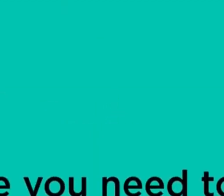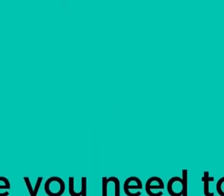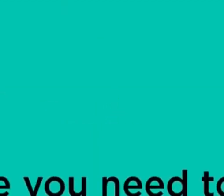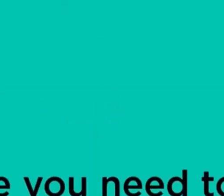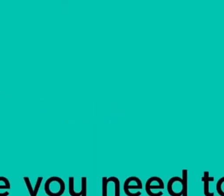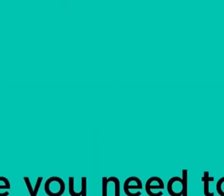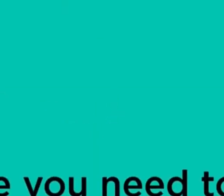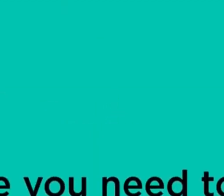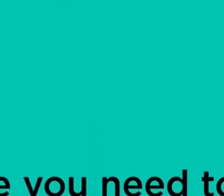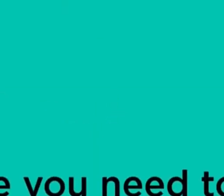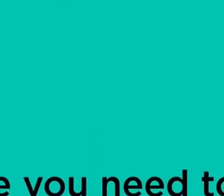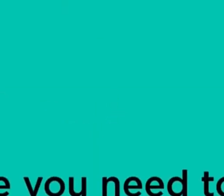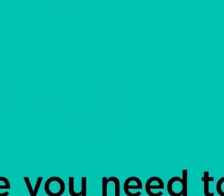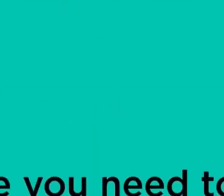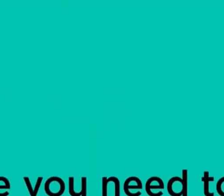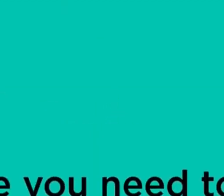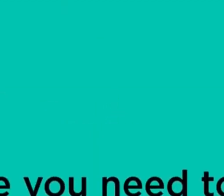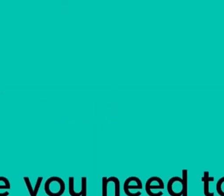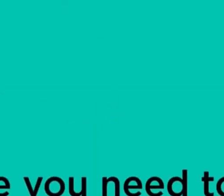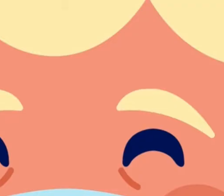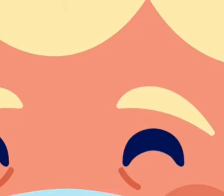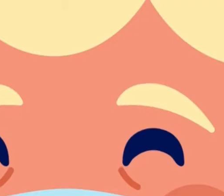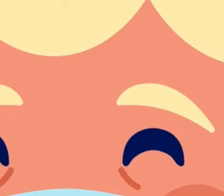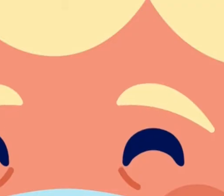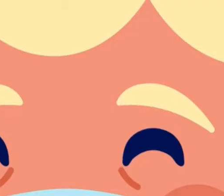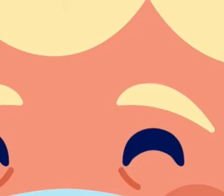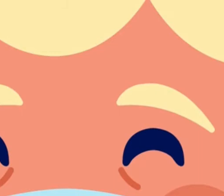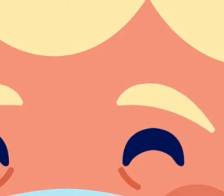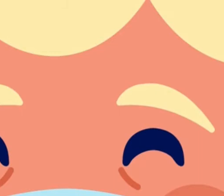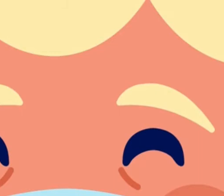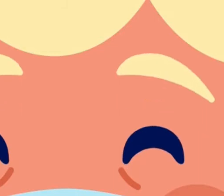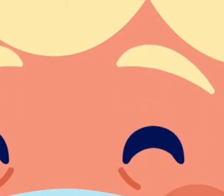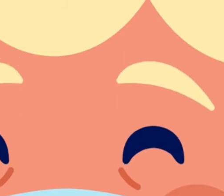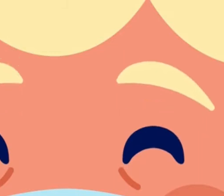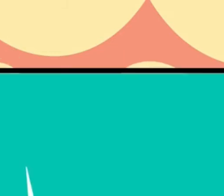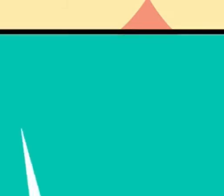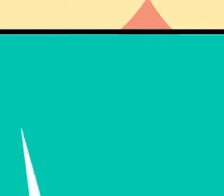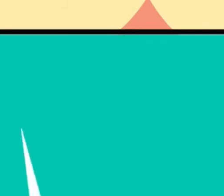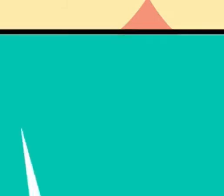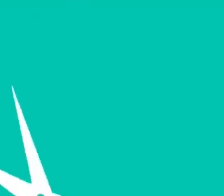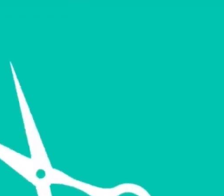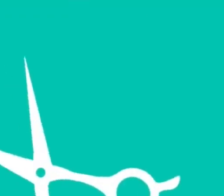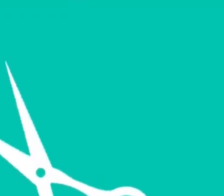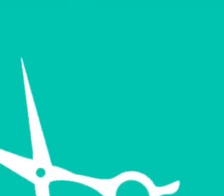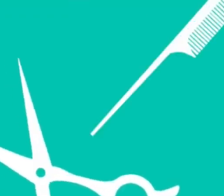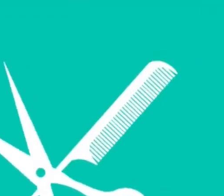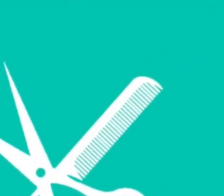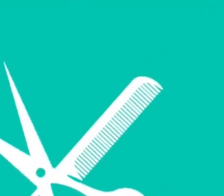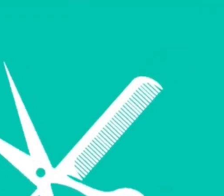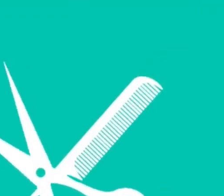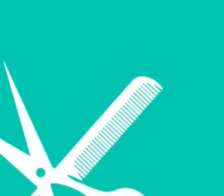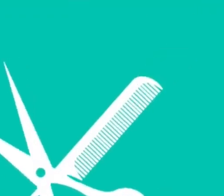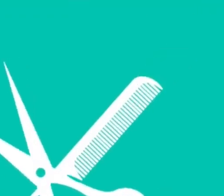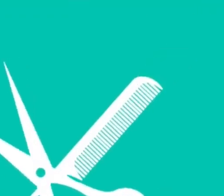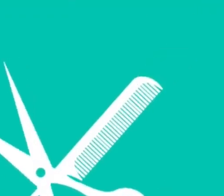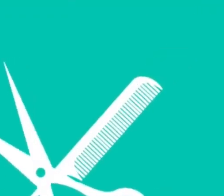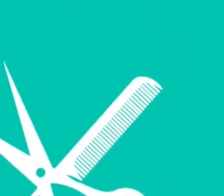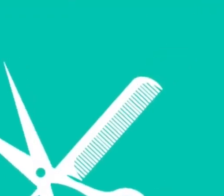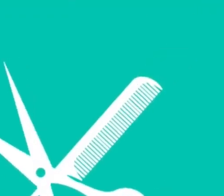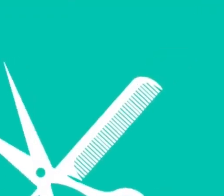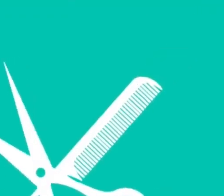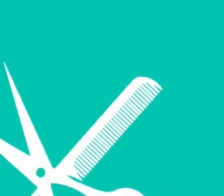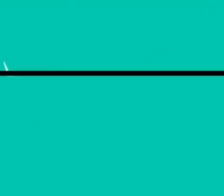and some reluctance on the part of members of the community to get testing. So I certainly heard